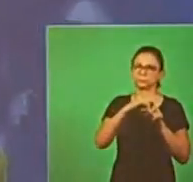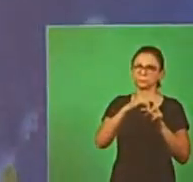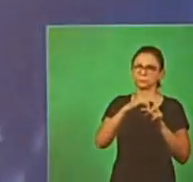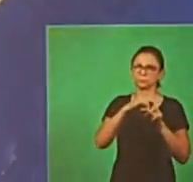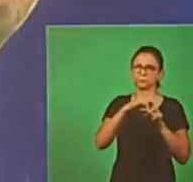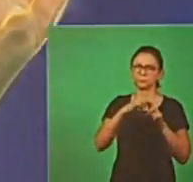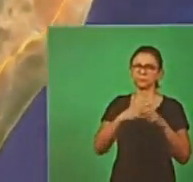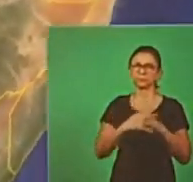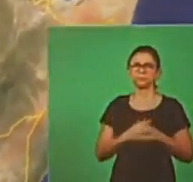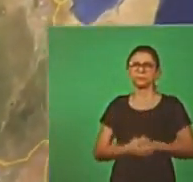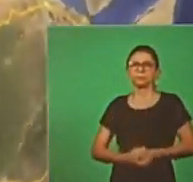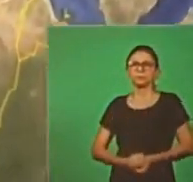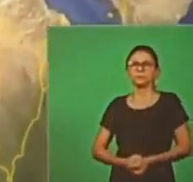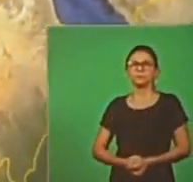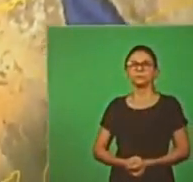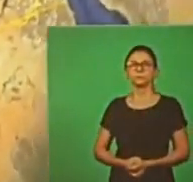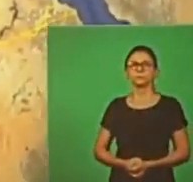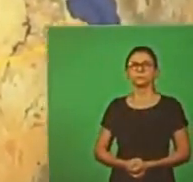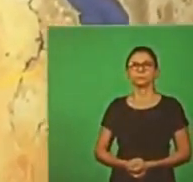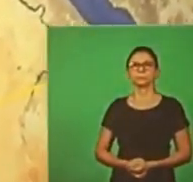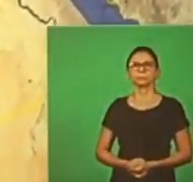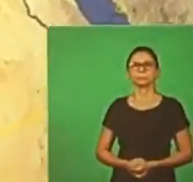his death on the cross of Calvary.